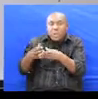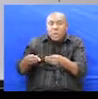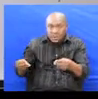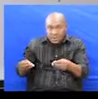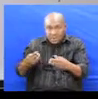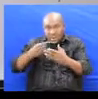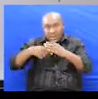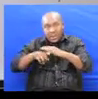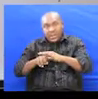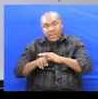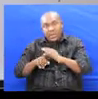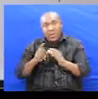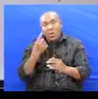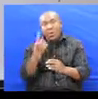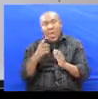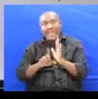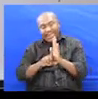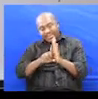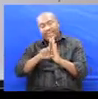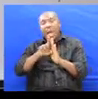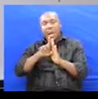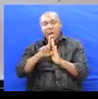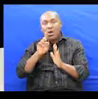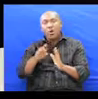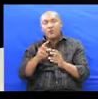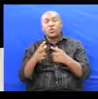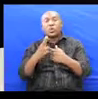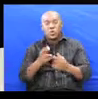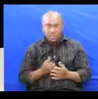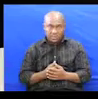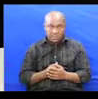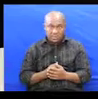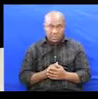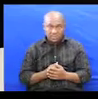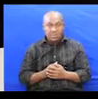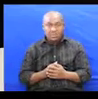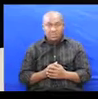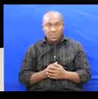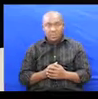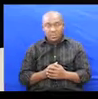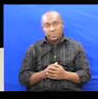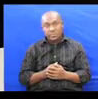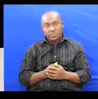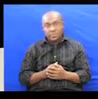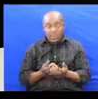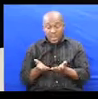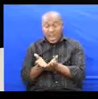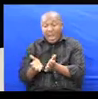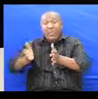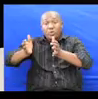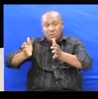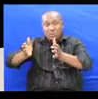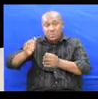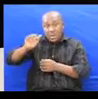dissolved in 1 liter of a solution. Amount of a solute dissolved in 1 liter of a solution